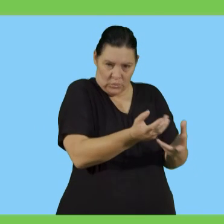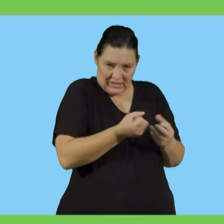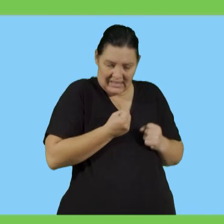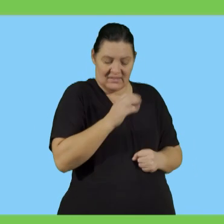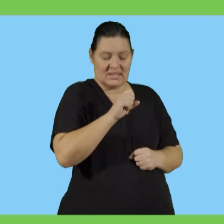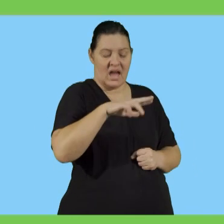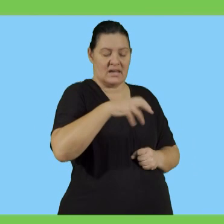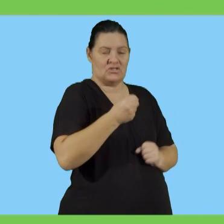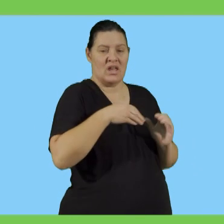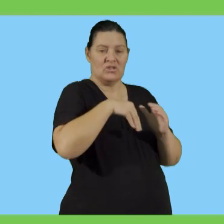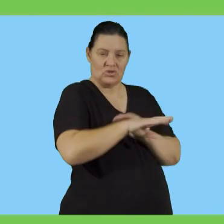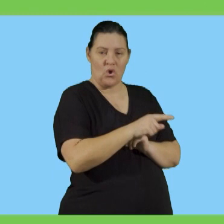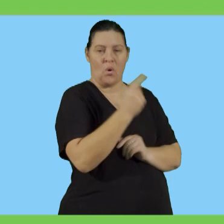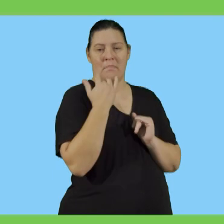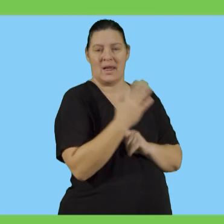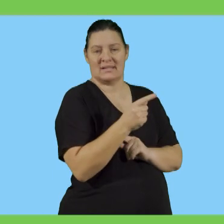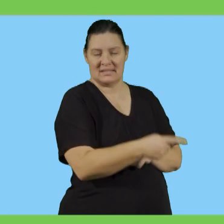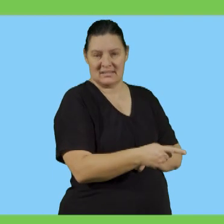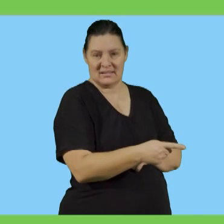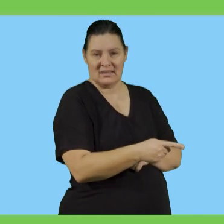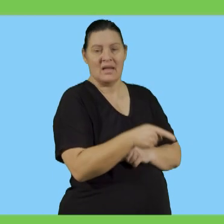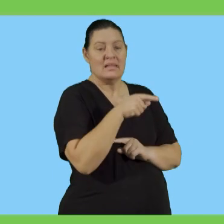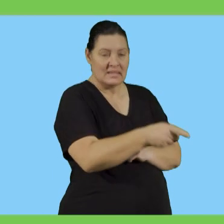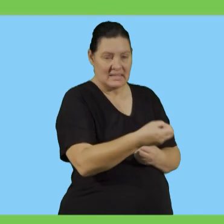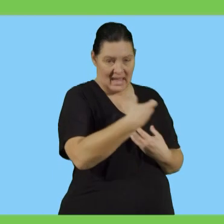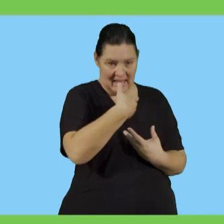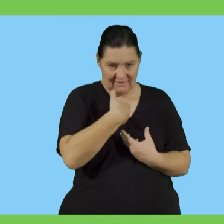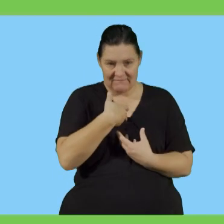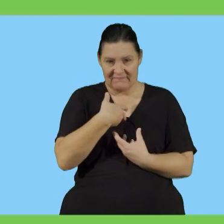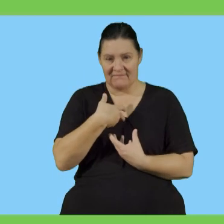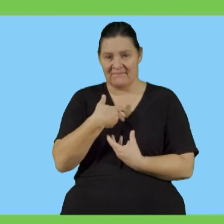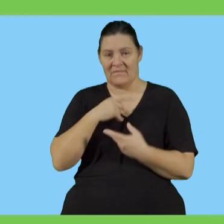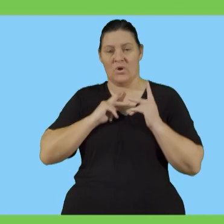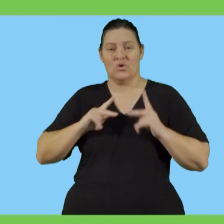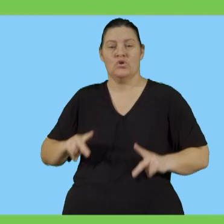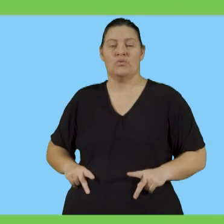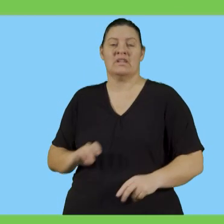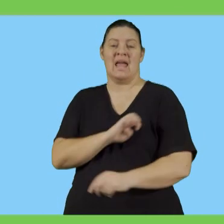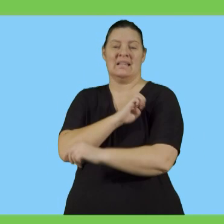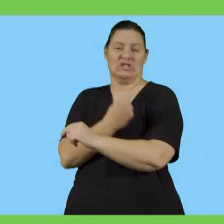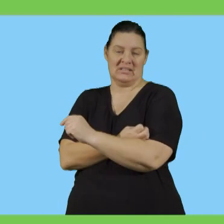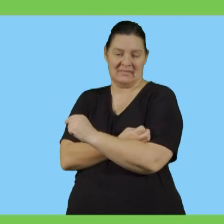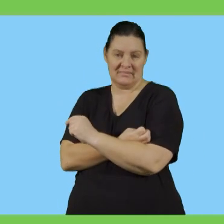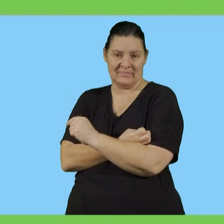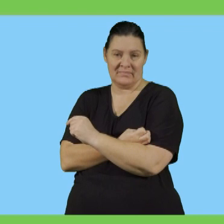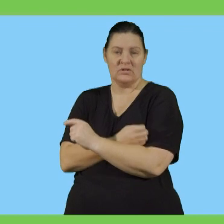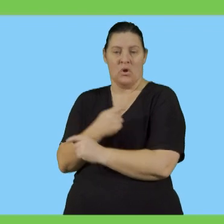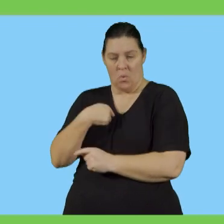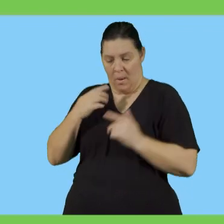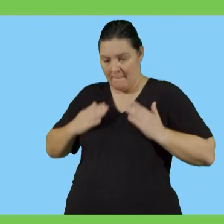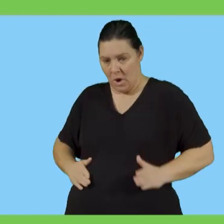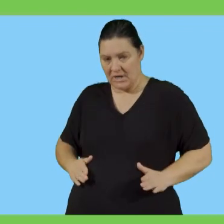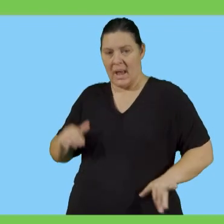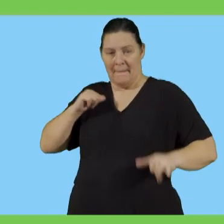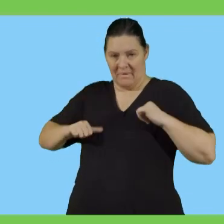the starch that is stored in the plant, which then gives us human beings the energy for our